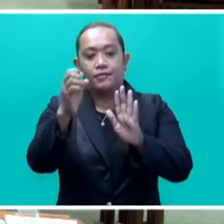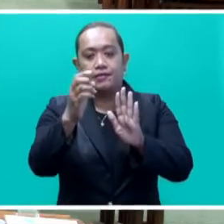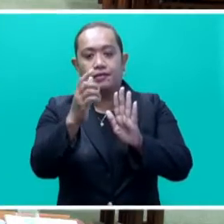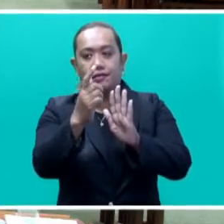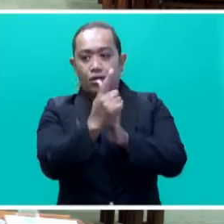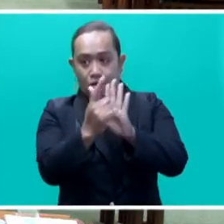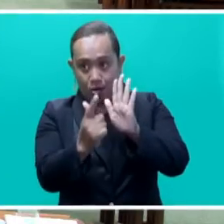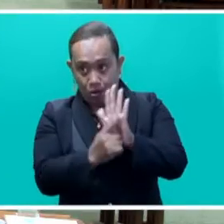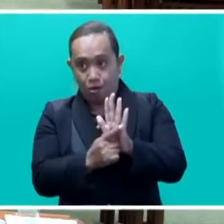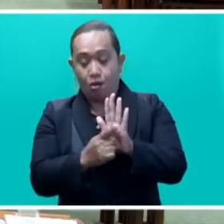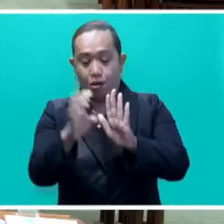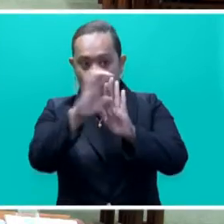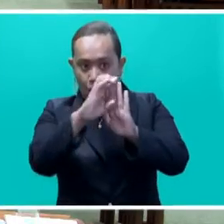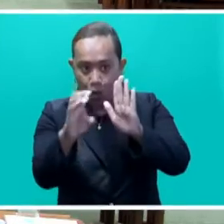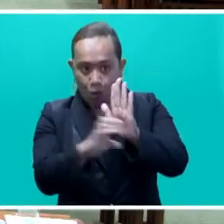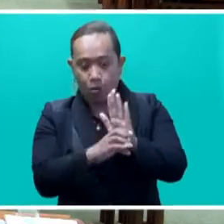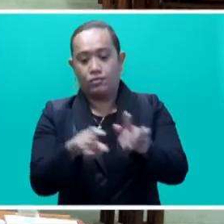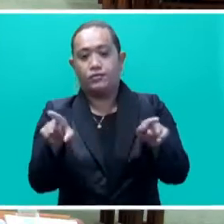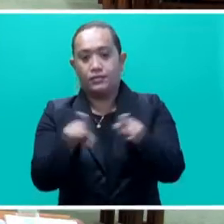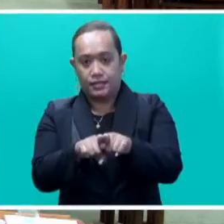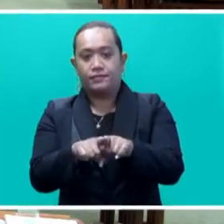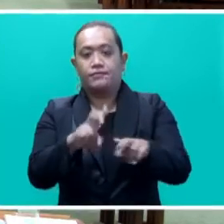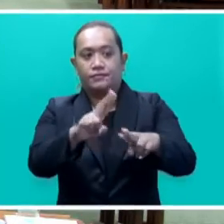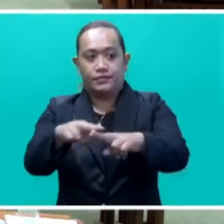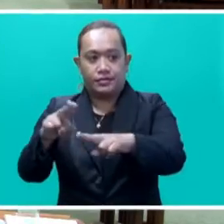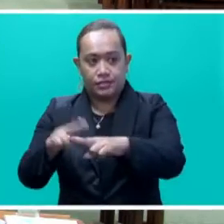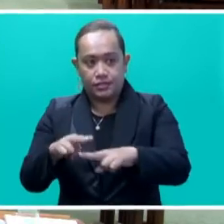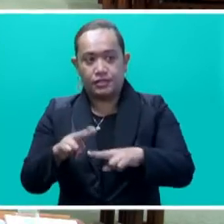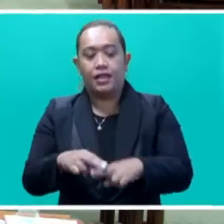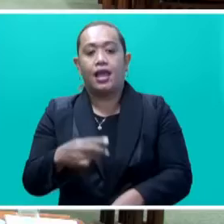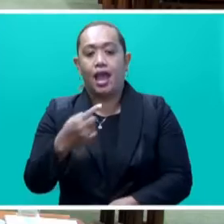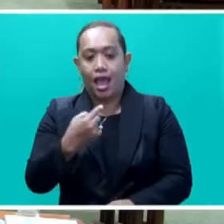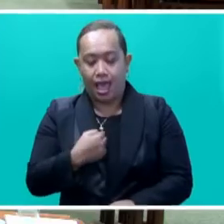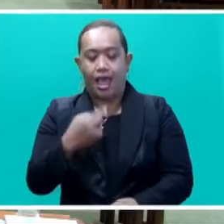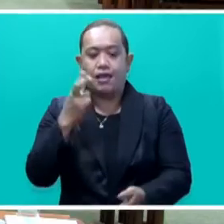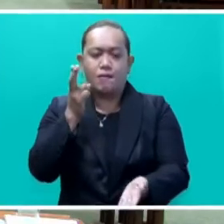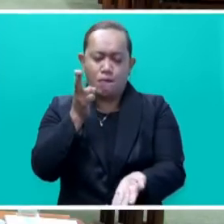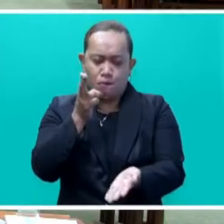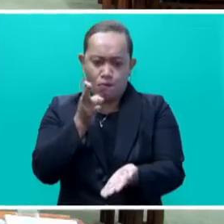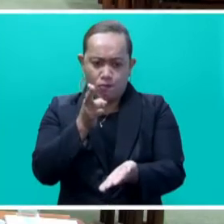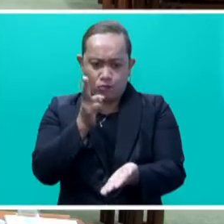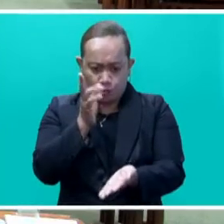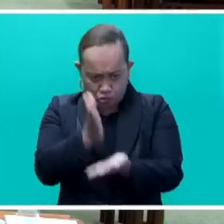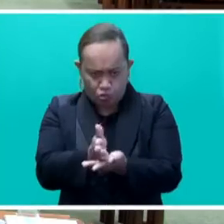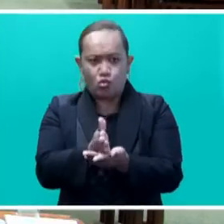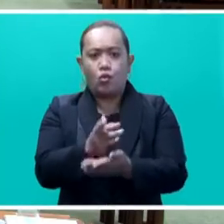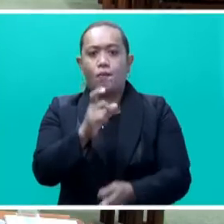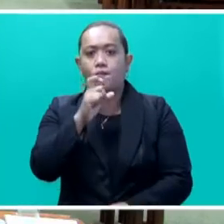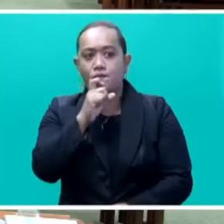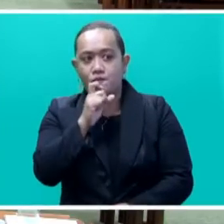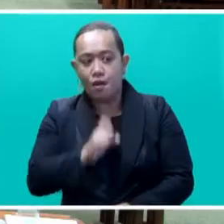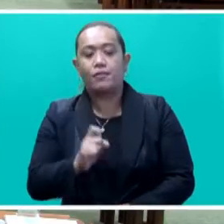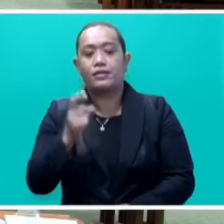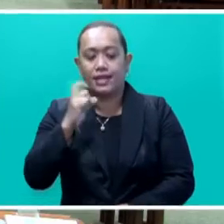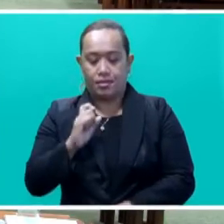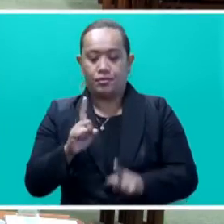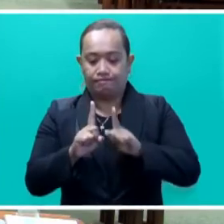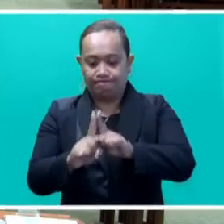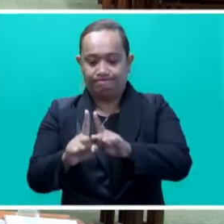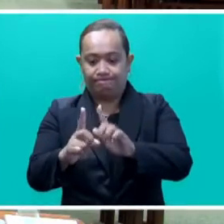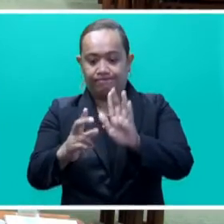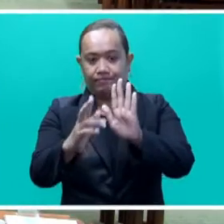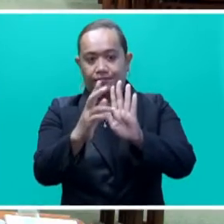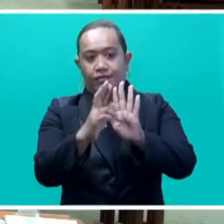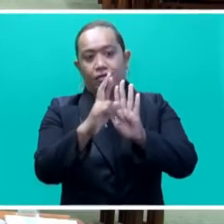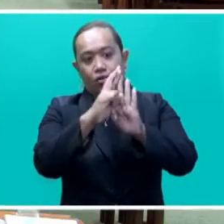all other laws of Fiji. And I solemnly and sincerely promise that I will defend the rule of law and the rights of the